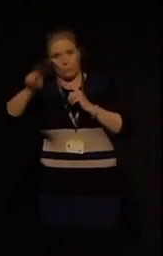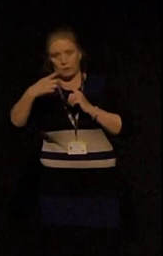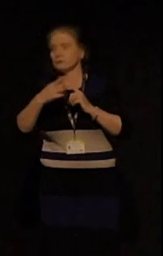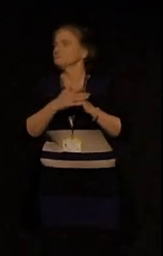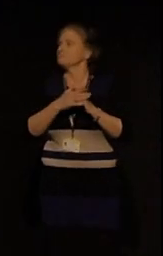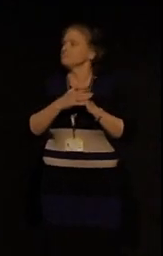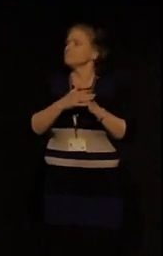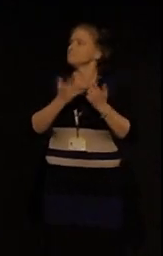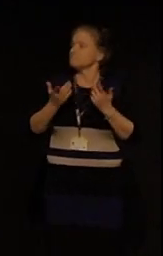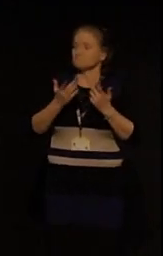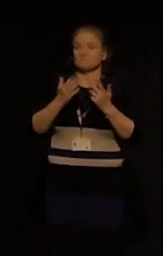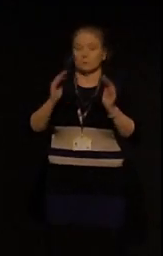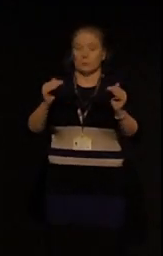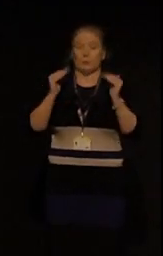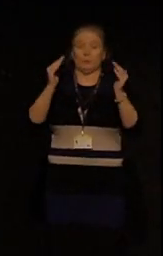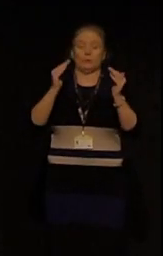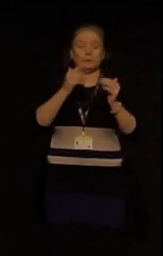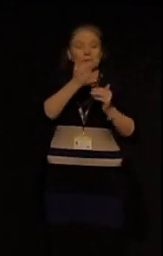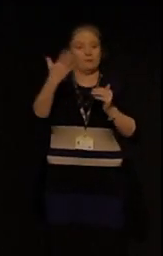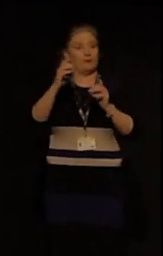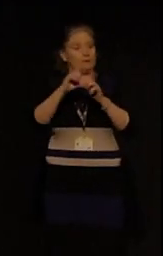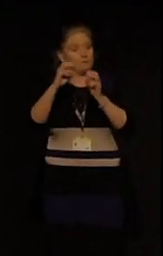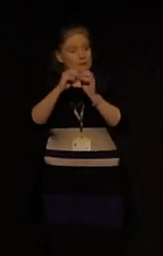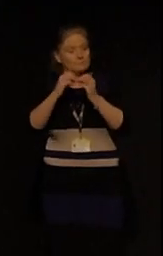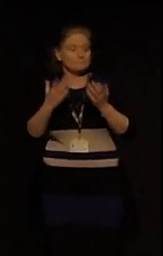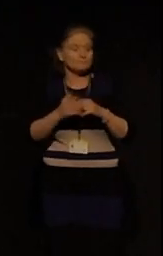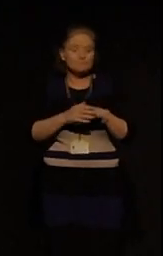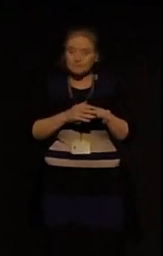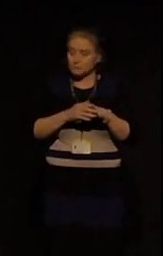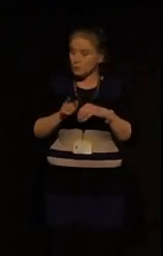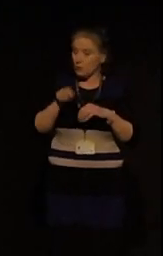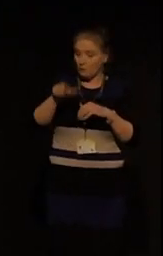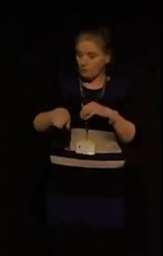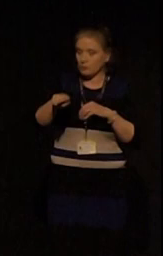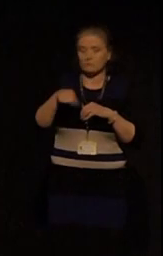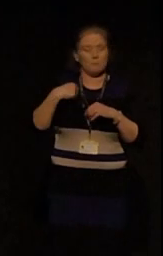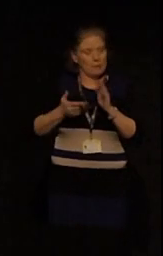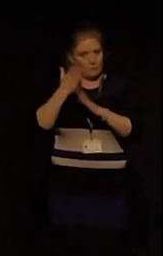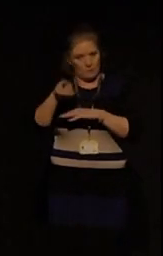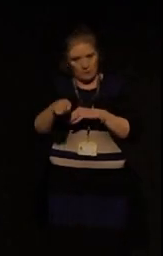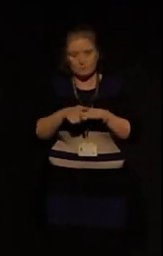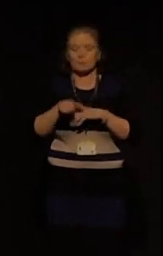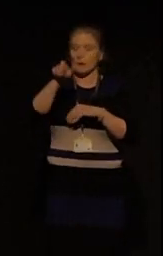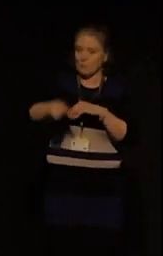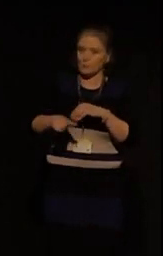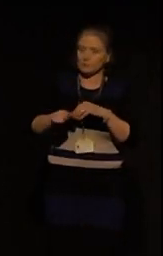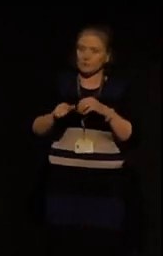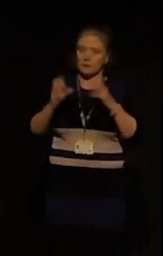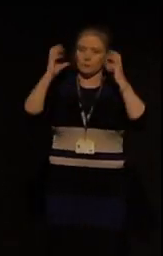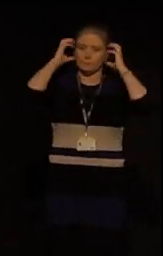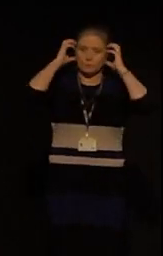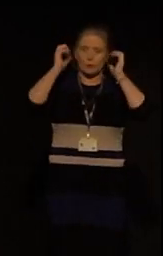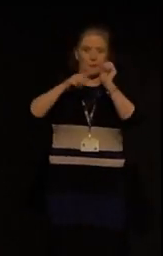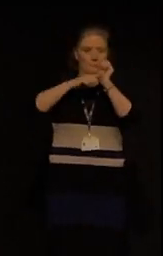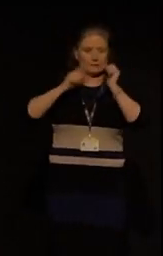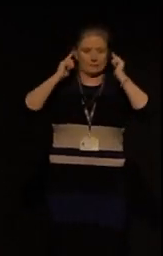loudness levels rise to about 75 dB. So at this banquet that I was at, this person had ear protectors in